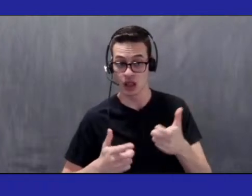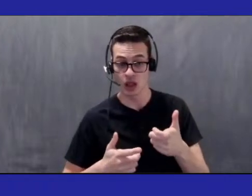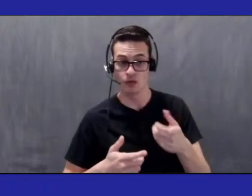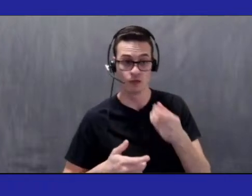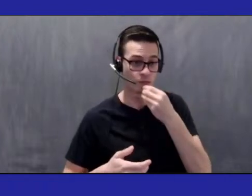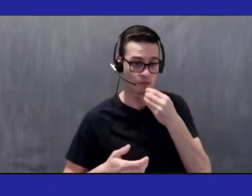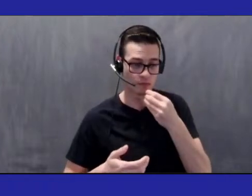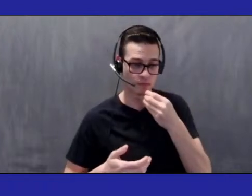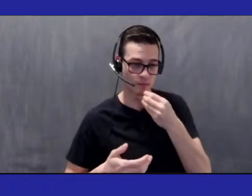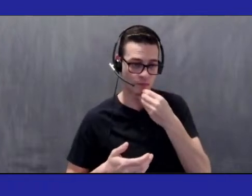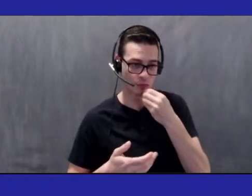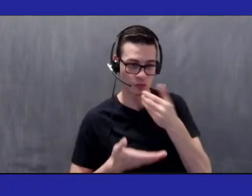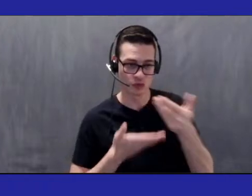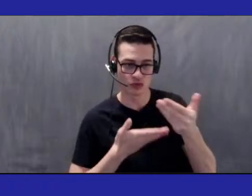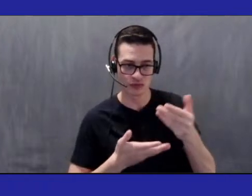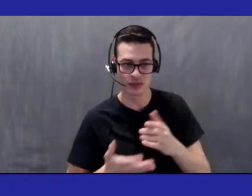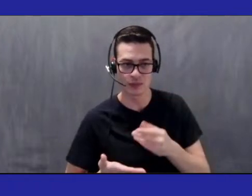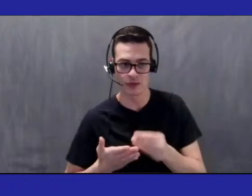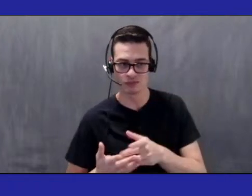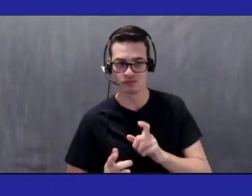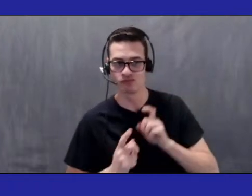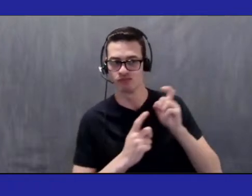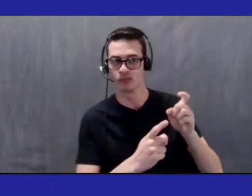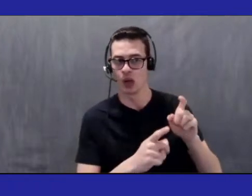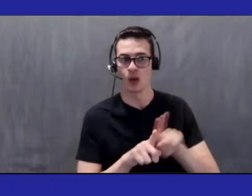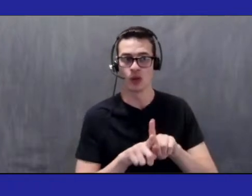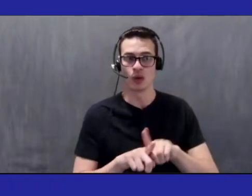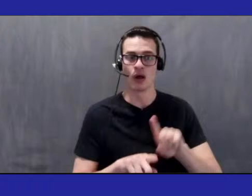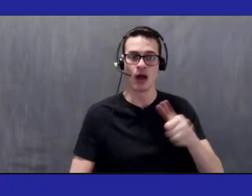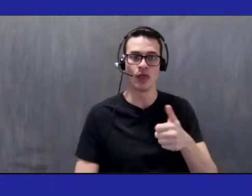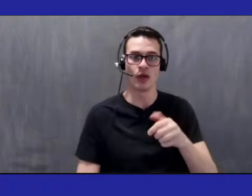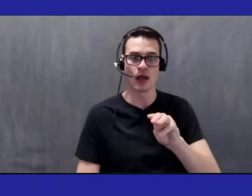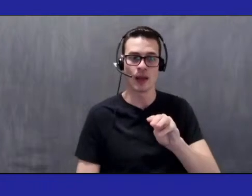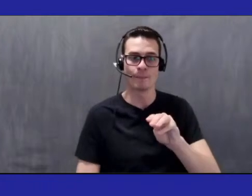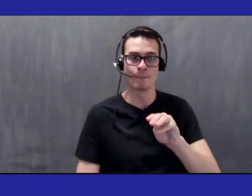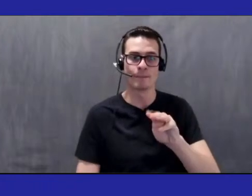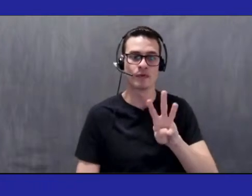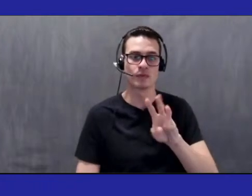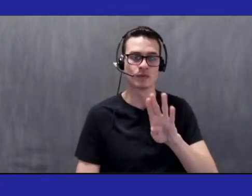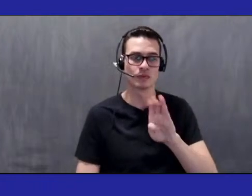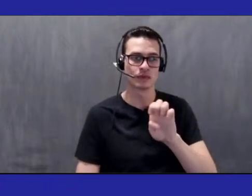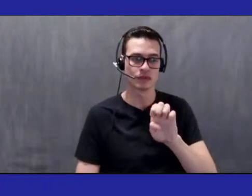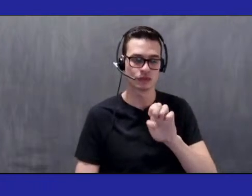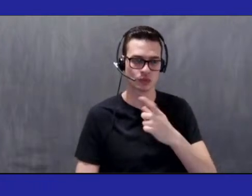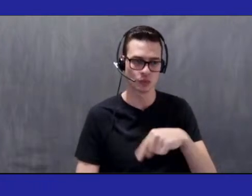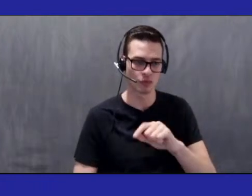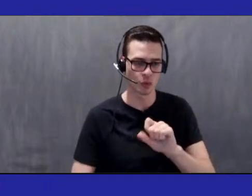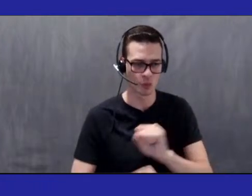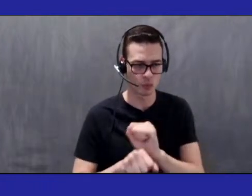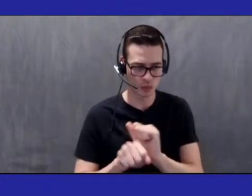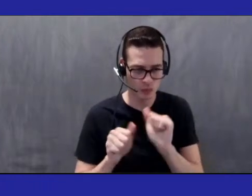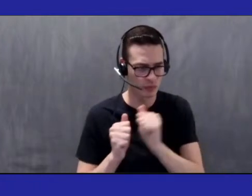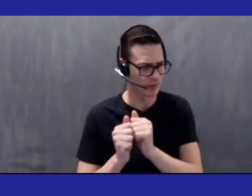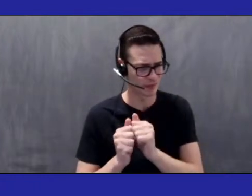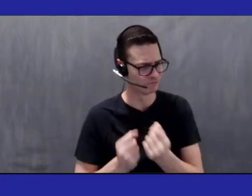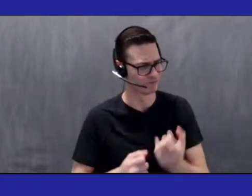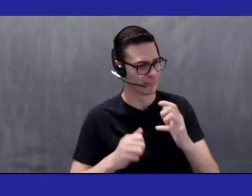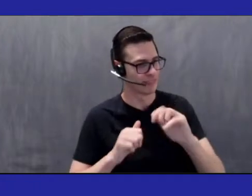services, as well as other MWBEs that we're working with and lots of subcontracting that we've been staying on top of there.